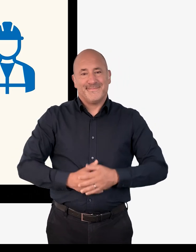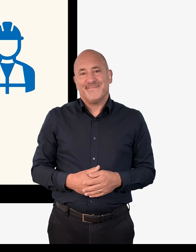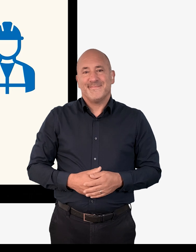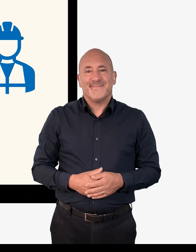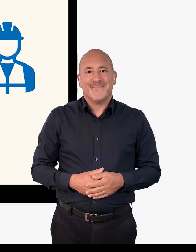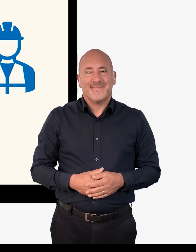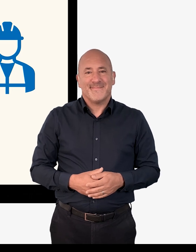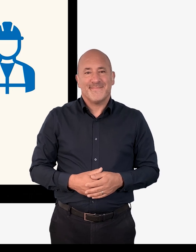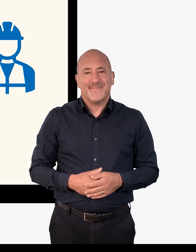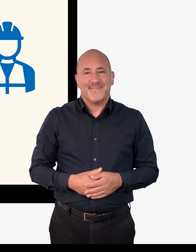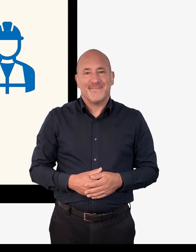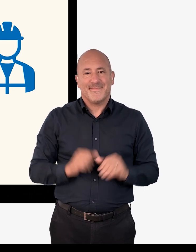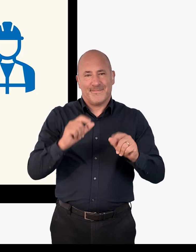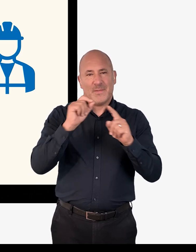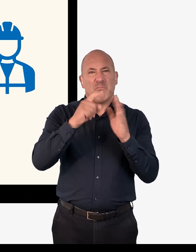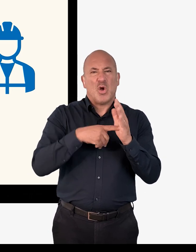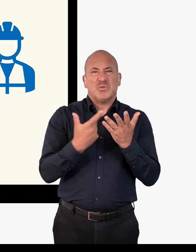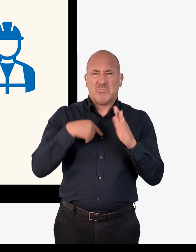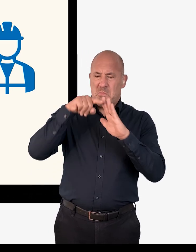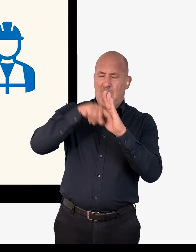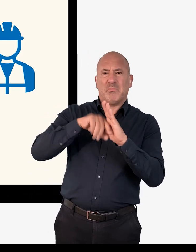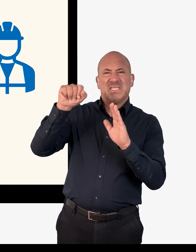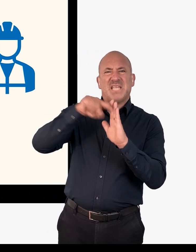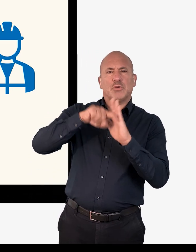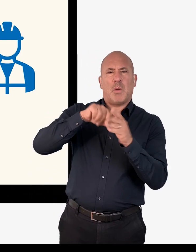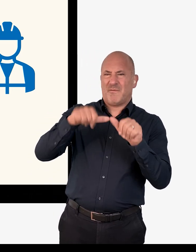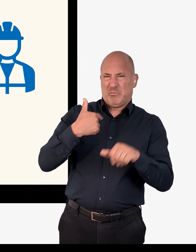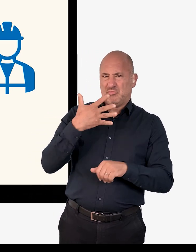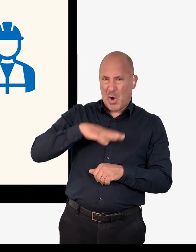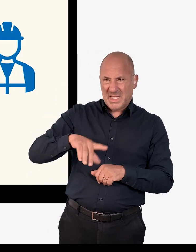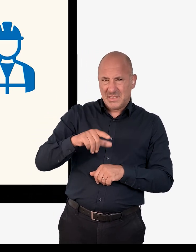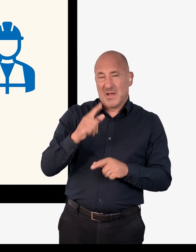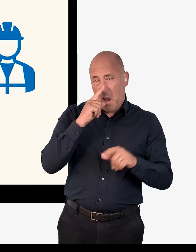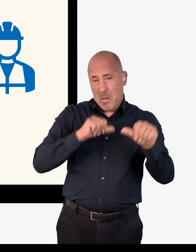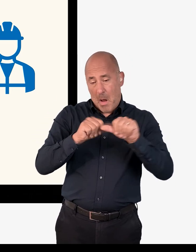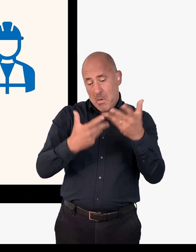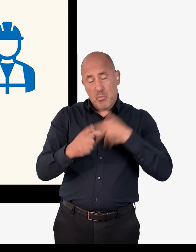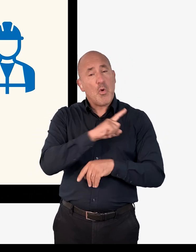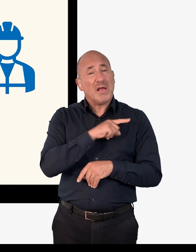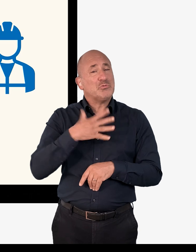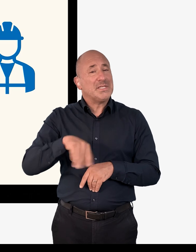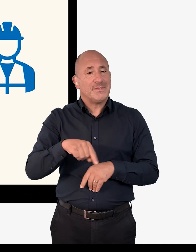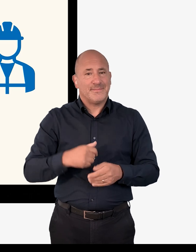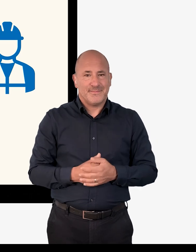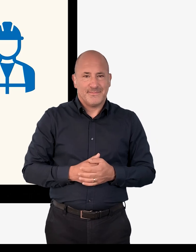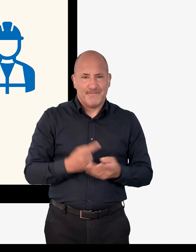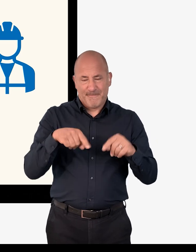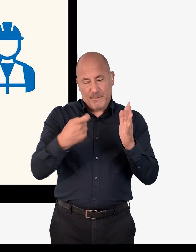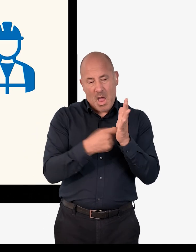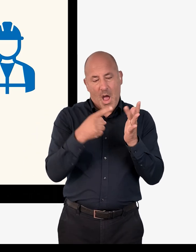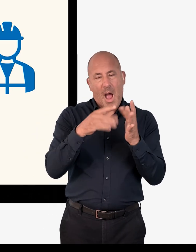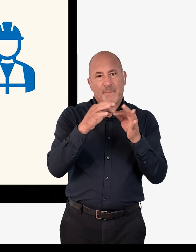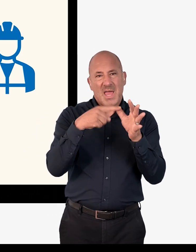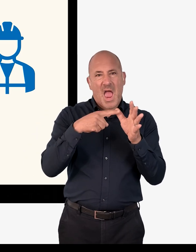further. If statutory approvals are not required for your project, briefly explain why in